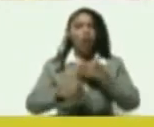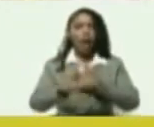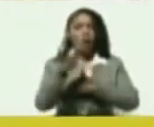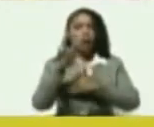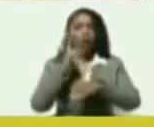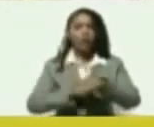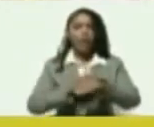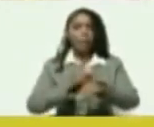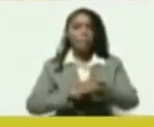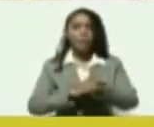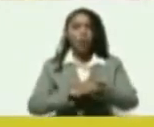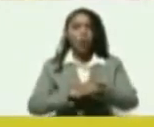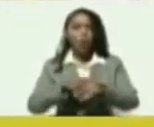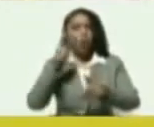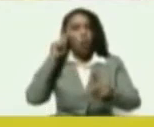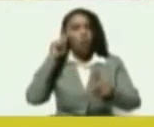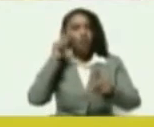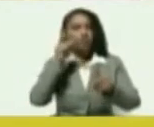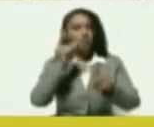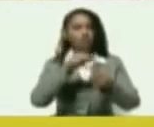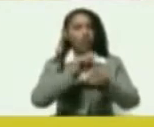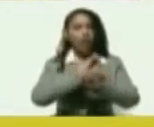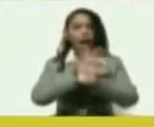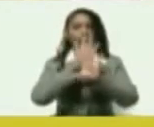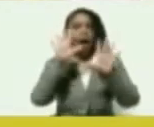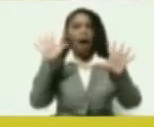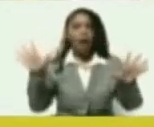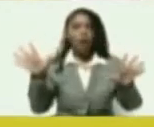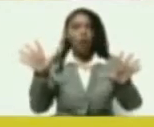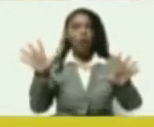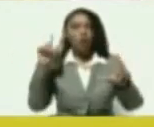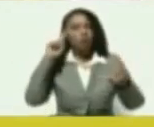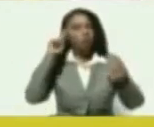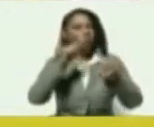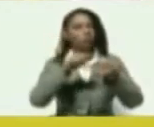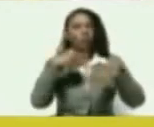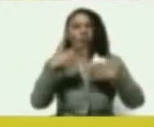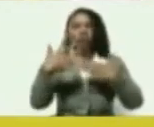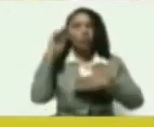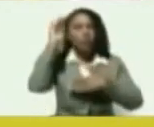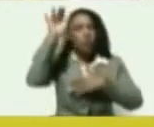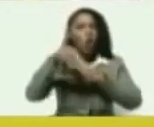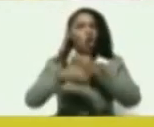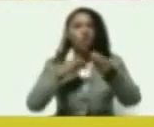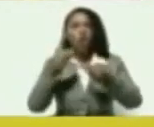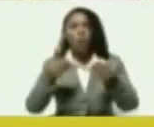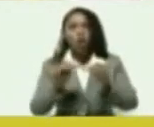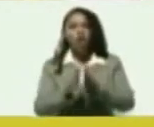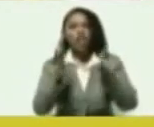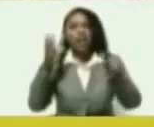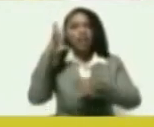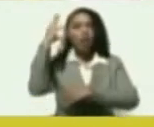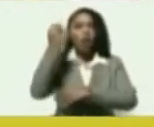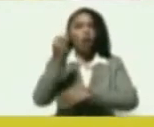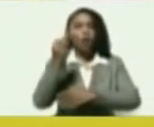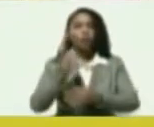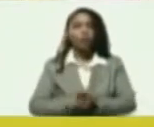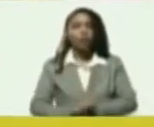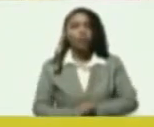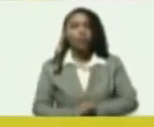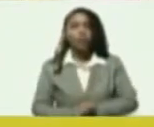A short, medium, and long-term effort with a clear vision of where we're going, of the great